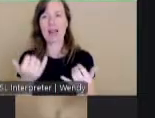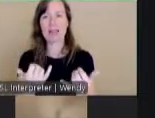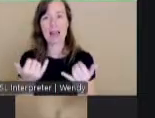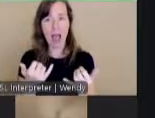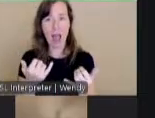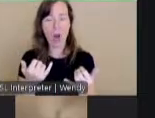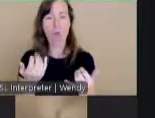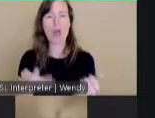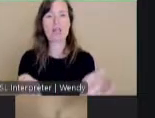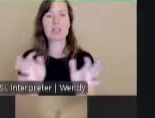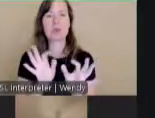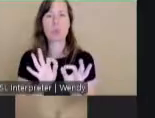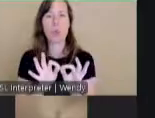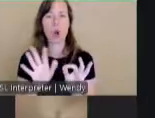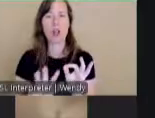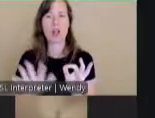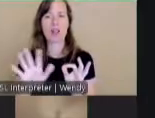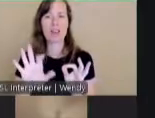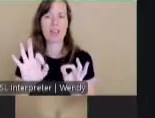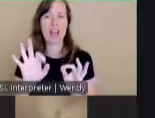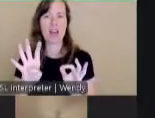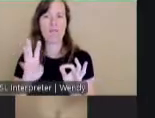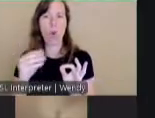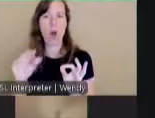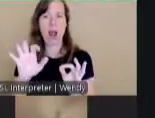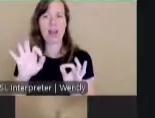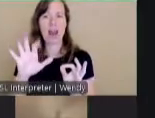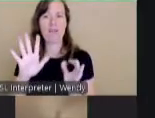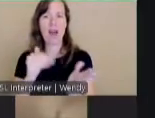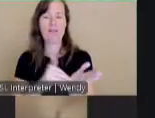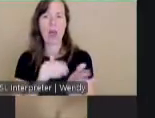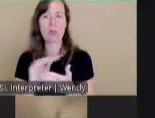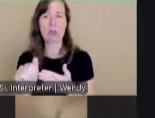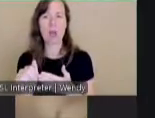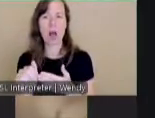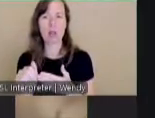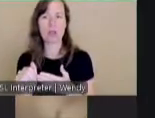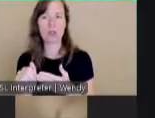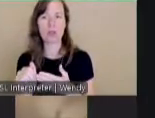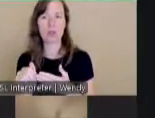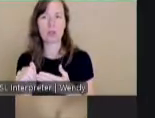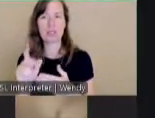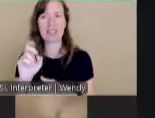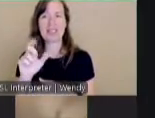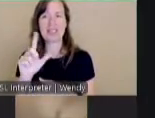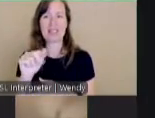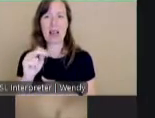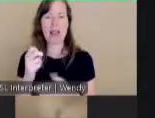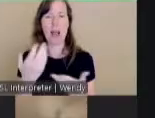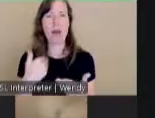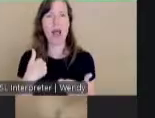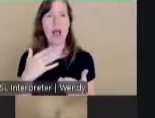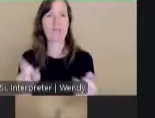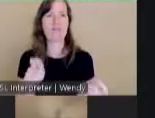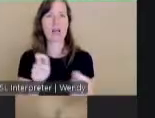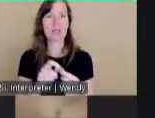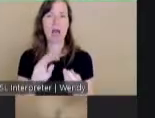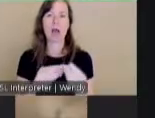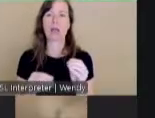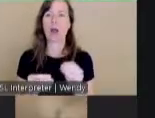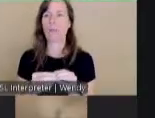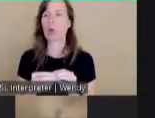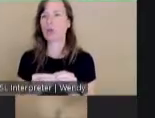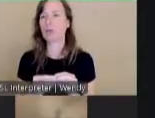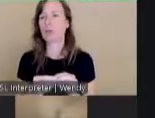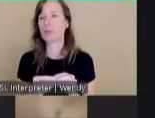worth somewhere between $94,000 and $95,000. Delane might have the exact number, but let's round down